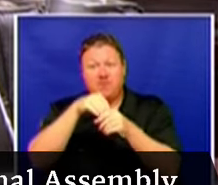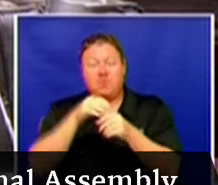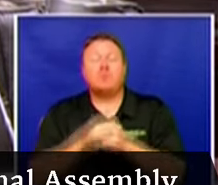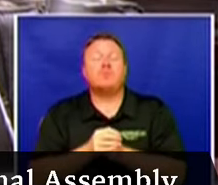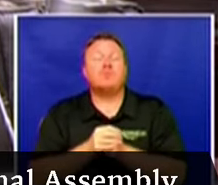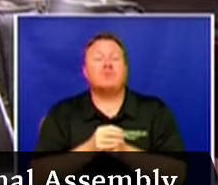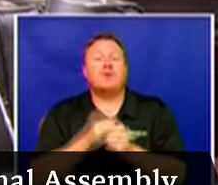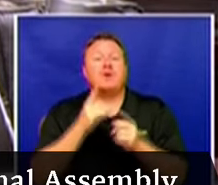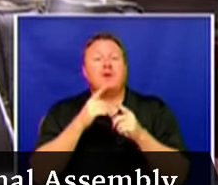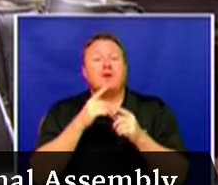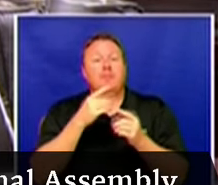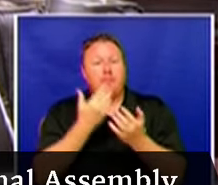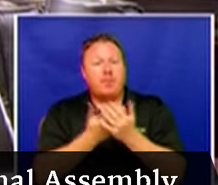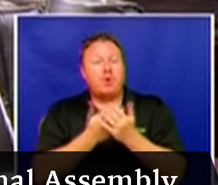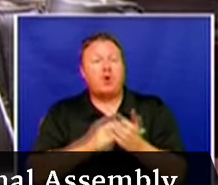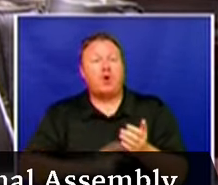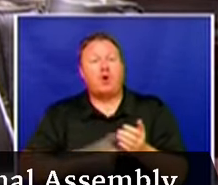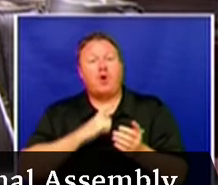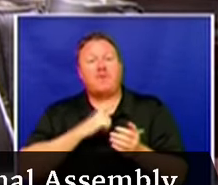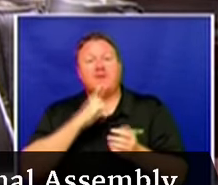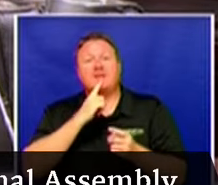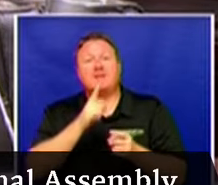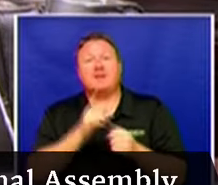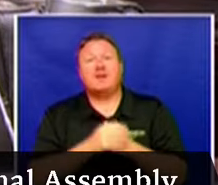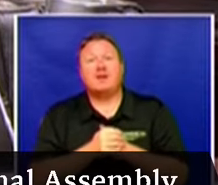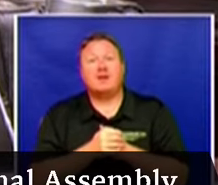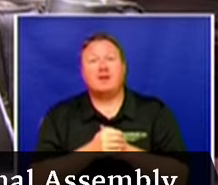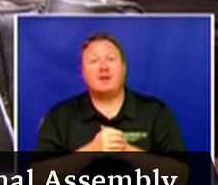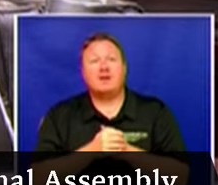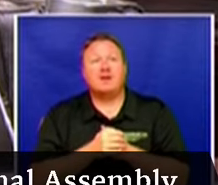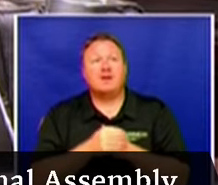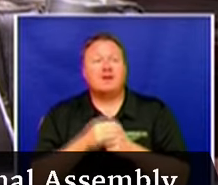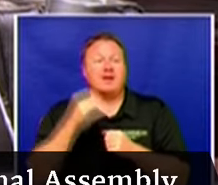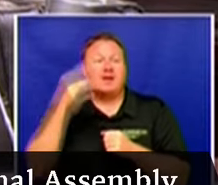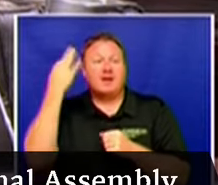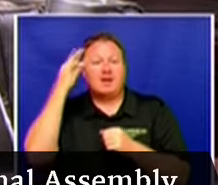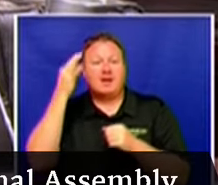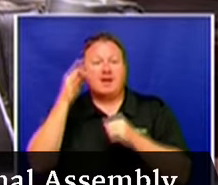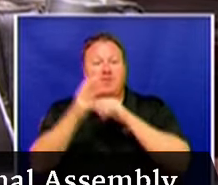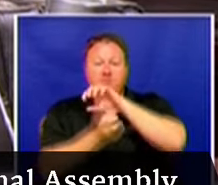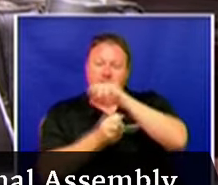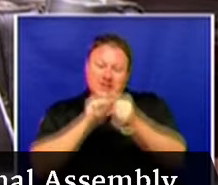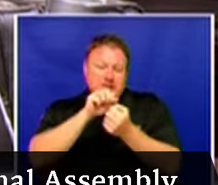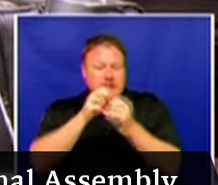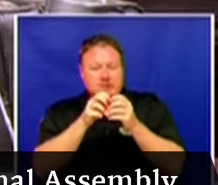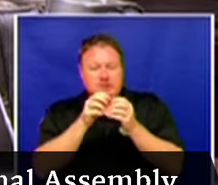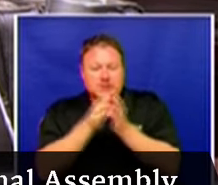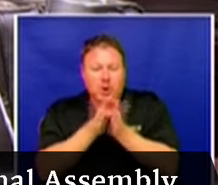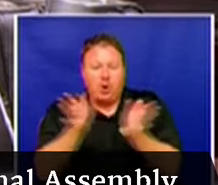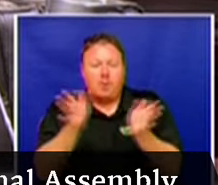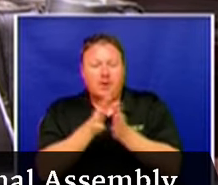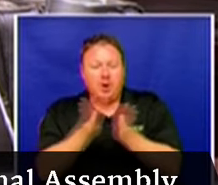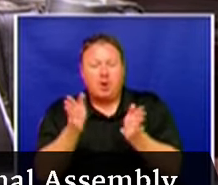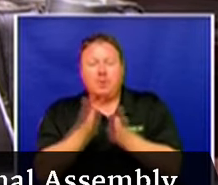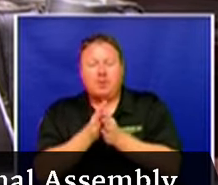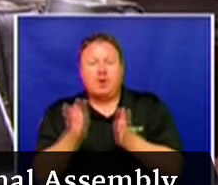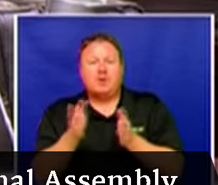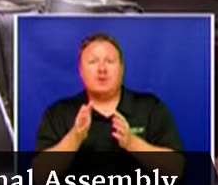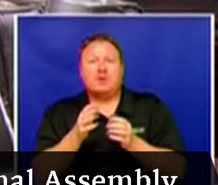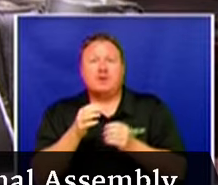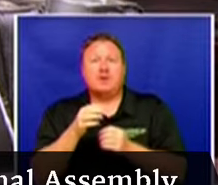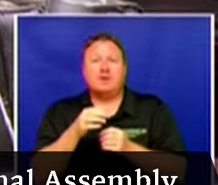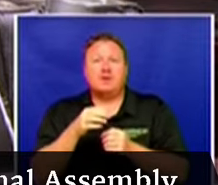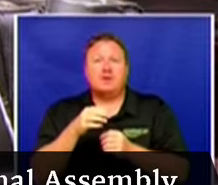say that you have been able to disentangle government from a comprehensive web of state